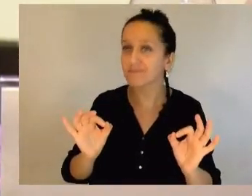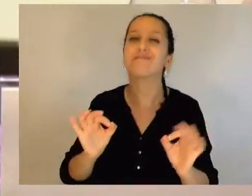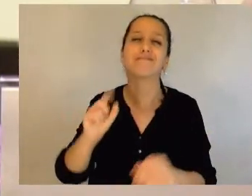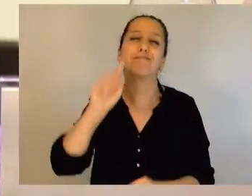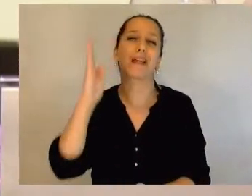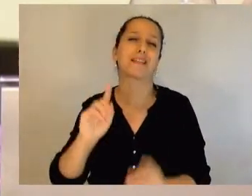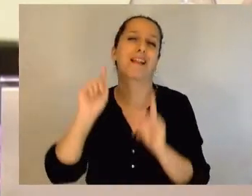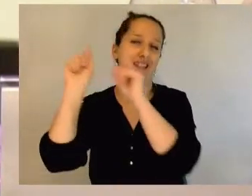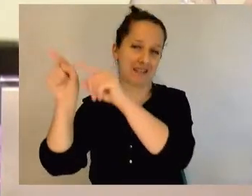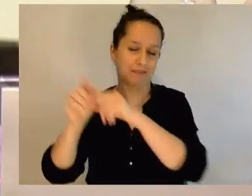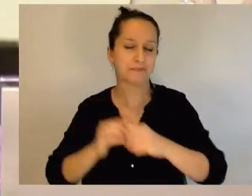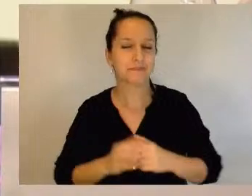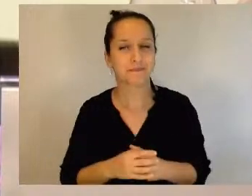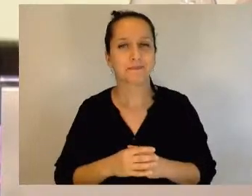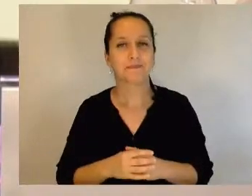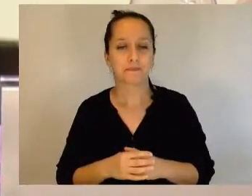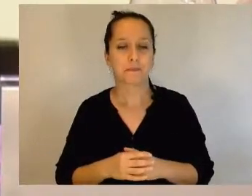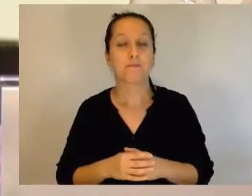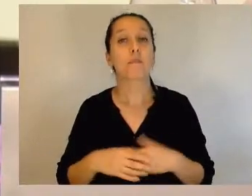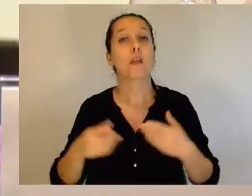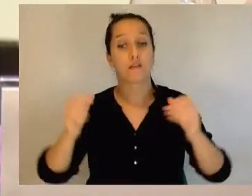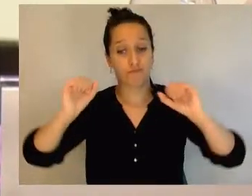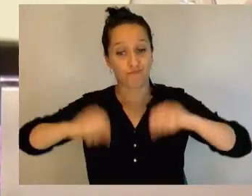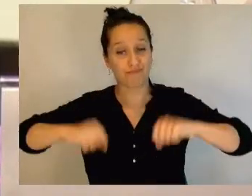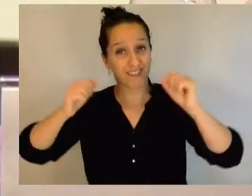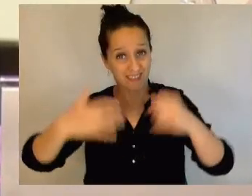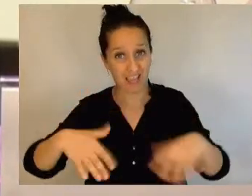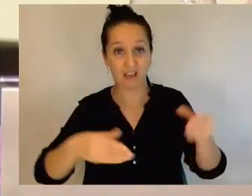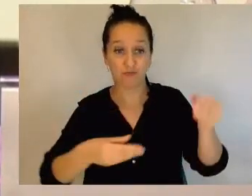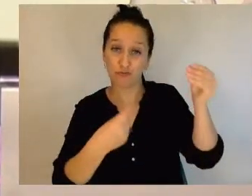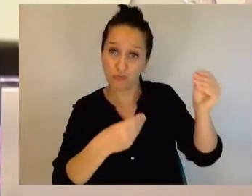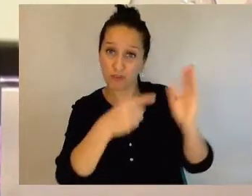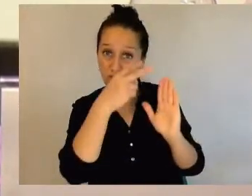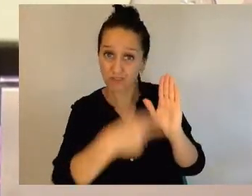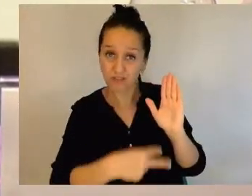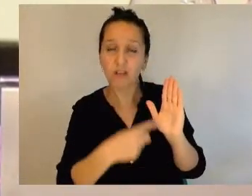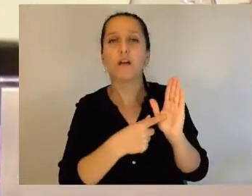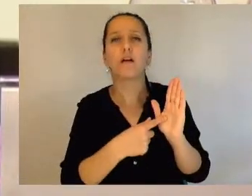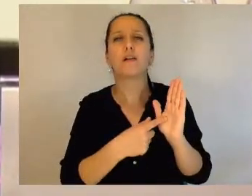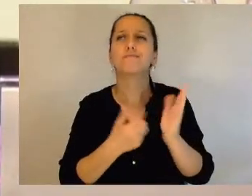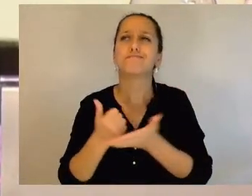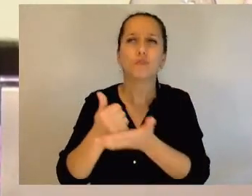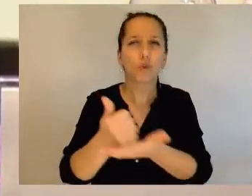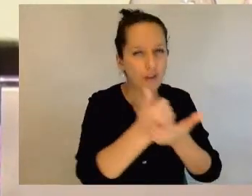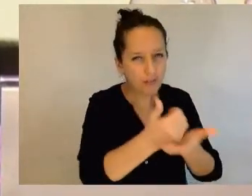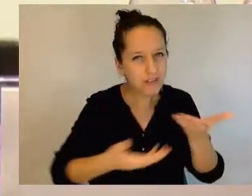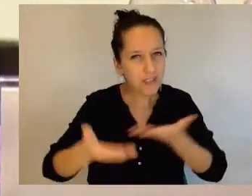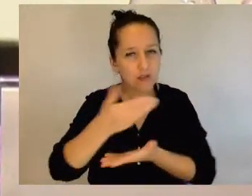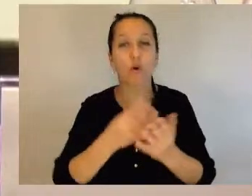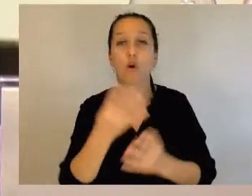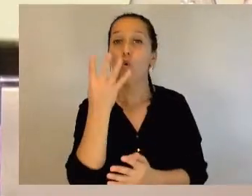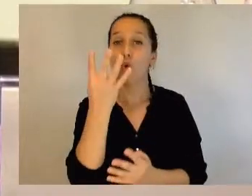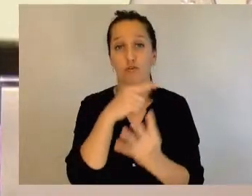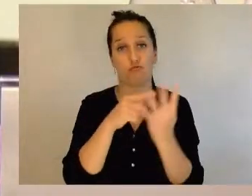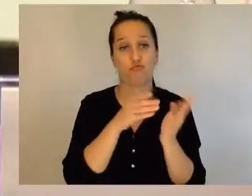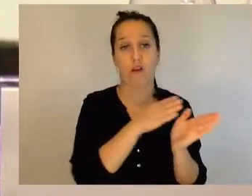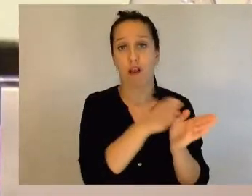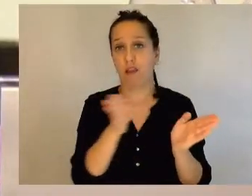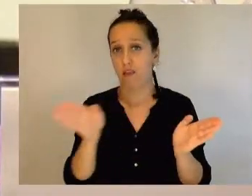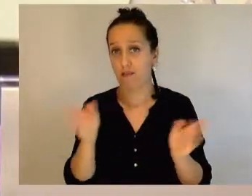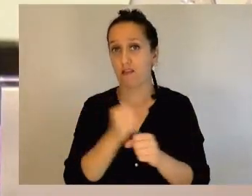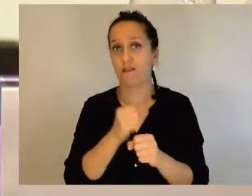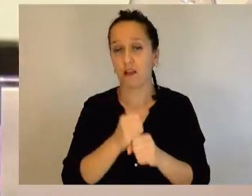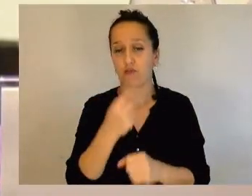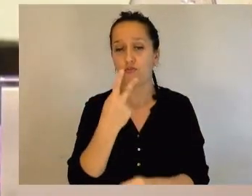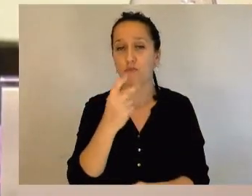time. The approval of this resolution opens a path of collaborative work in the 4 areas of work